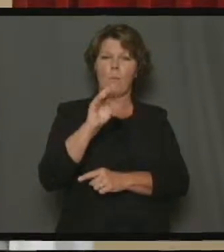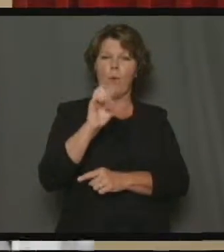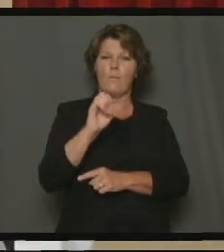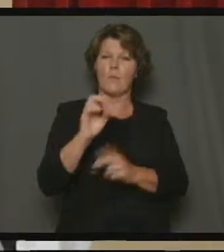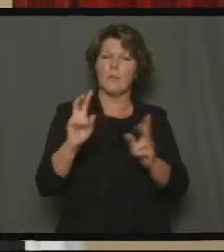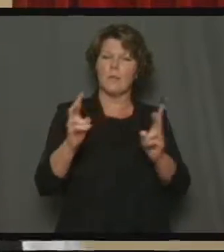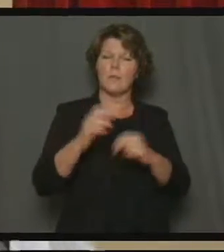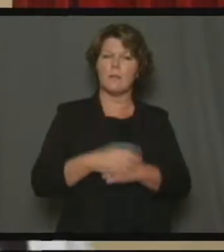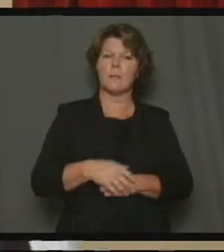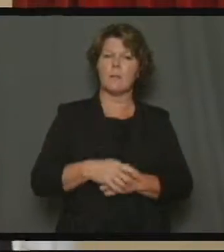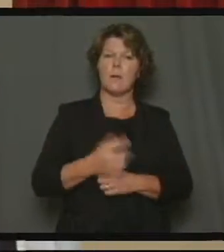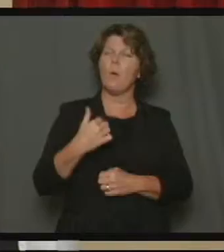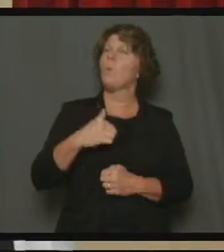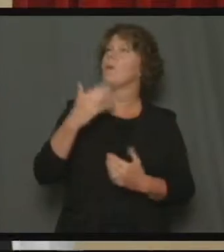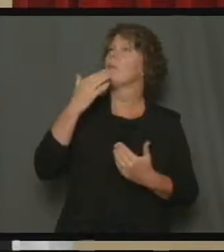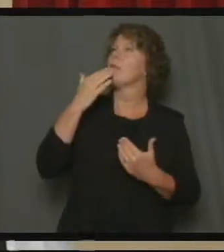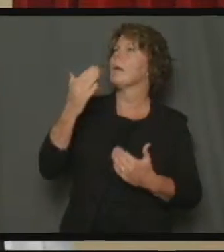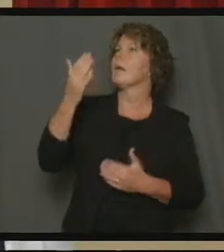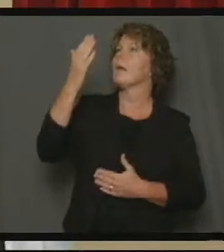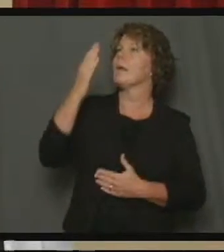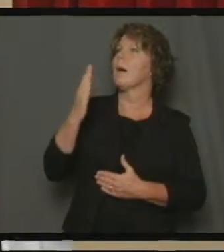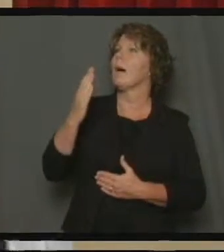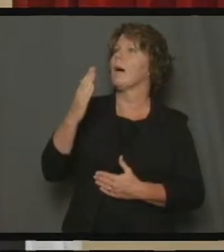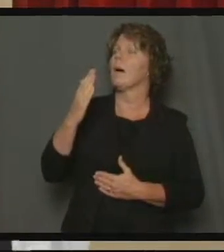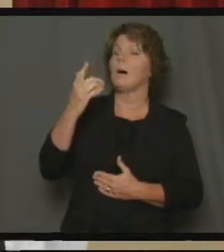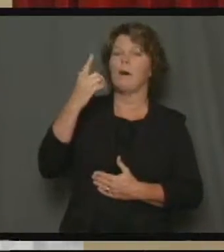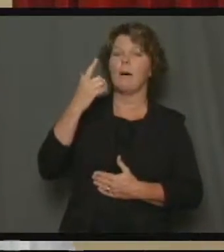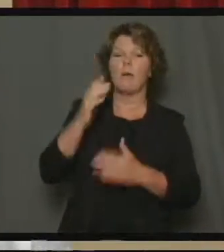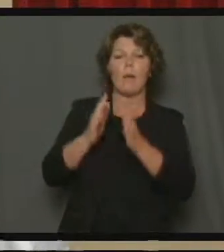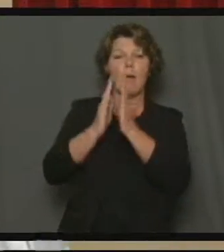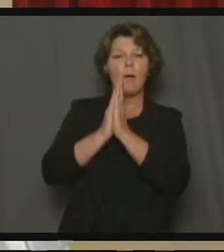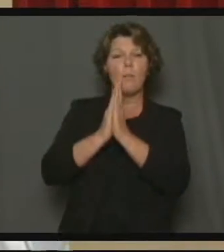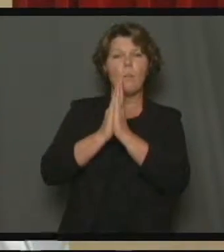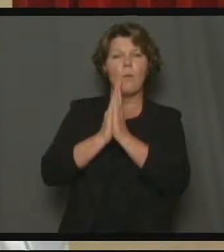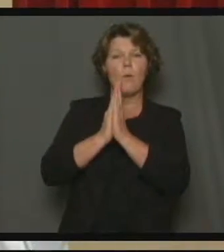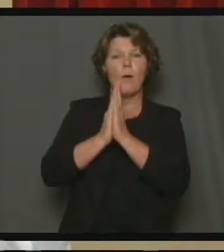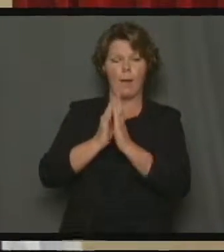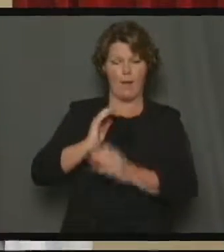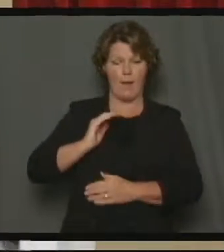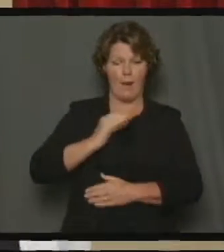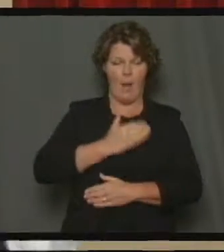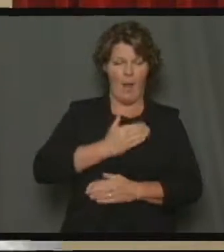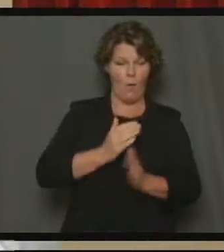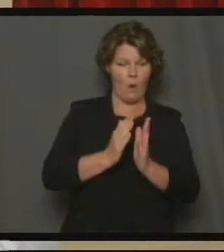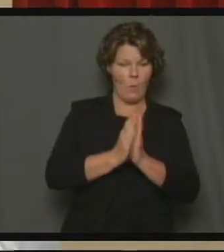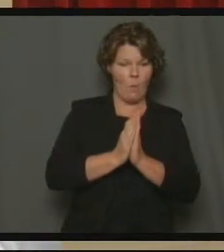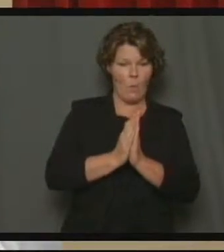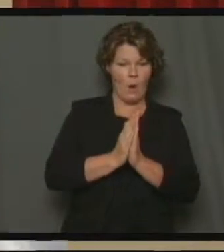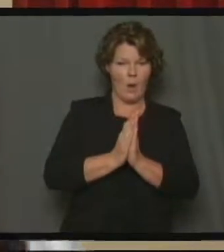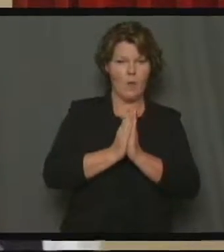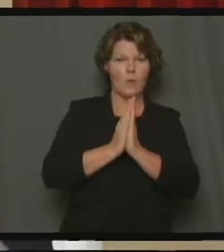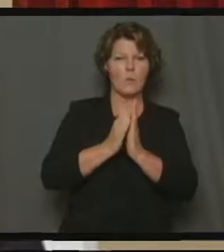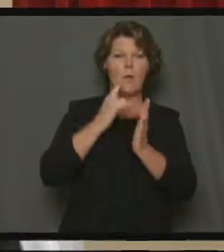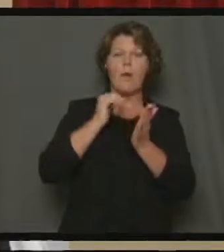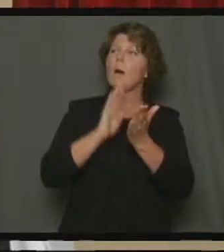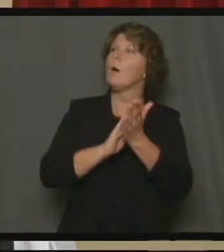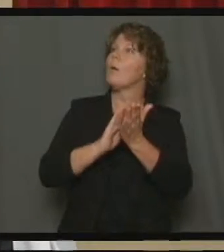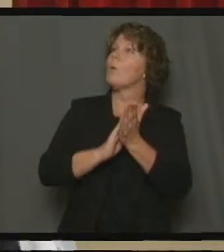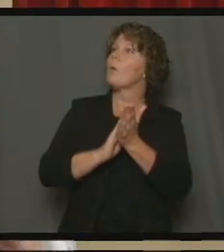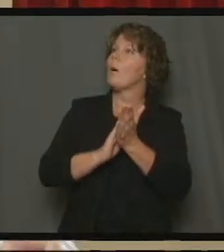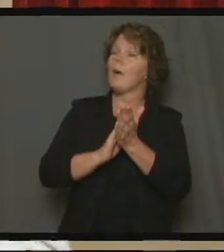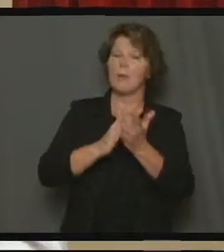salvation, and we pray in that prayer that our prayers, our praise, and our